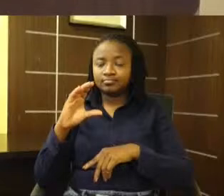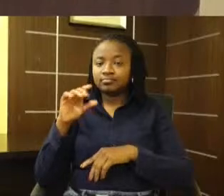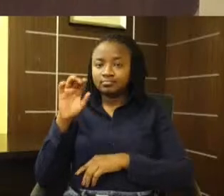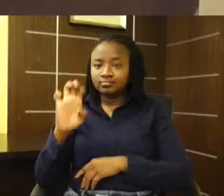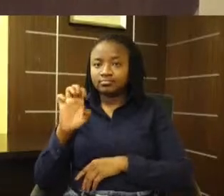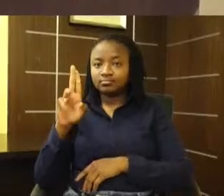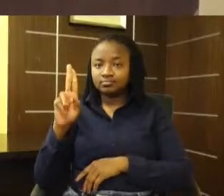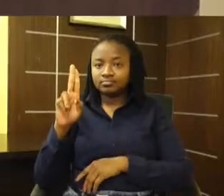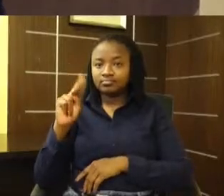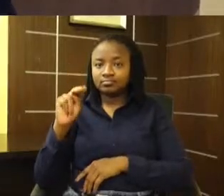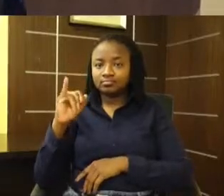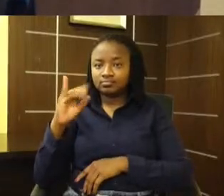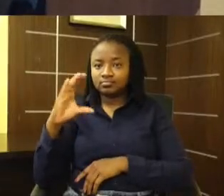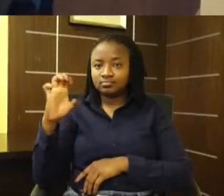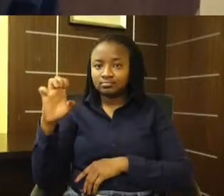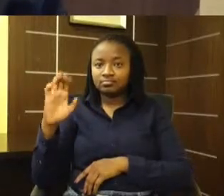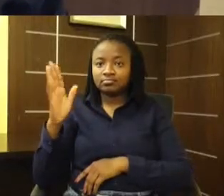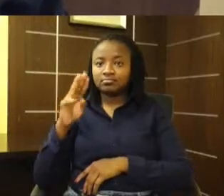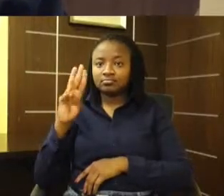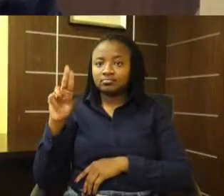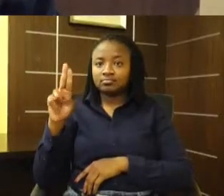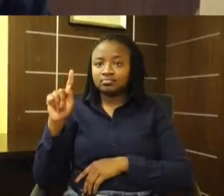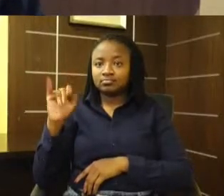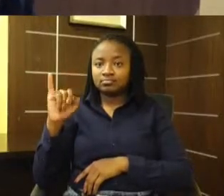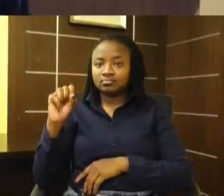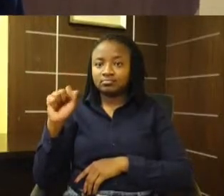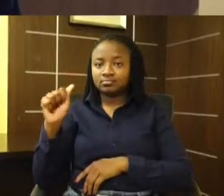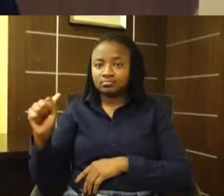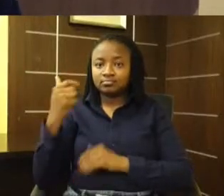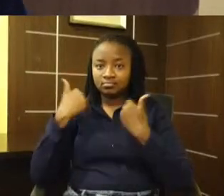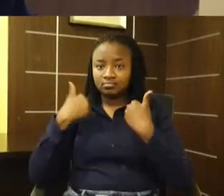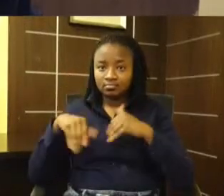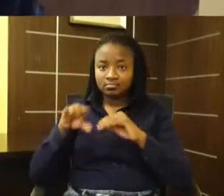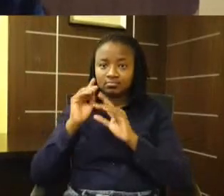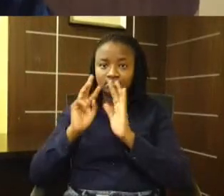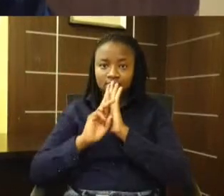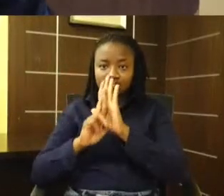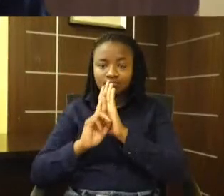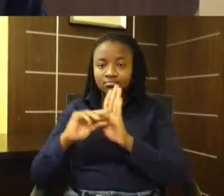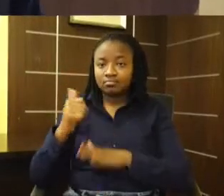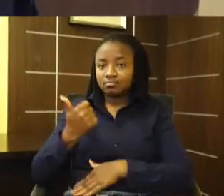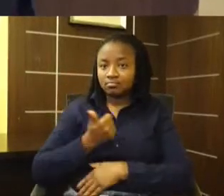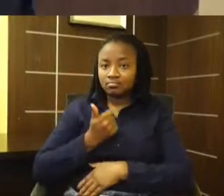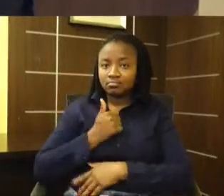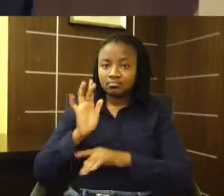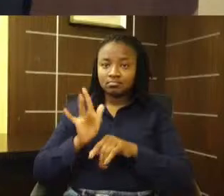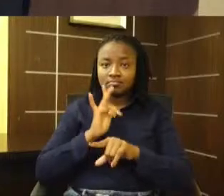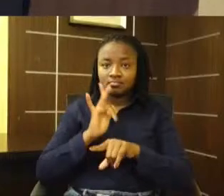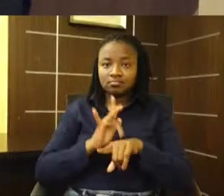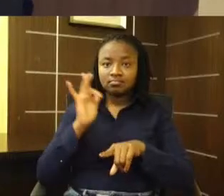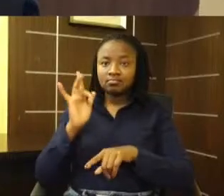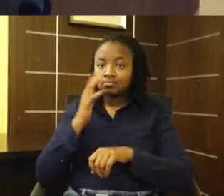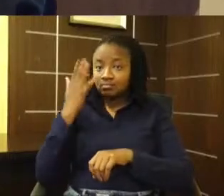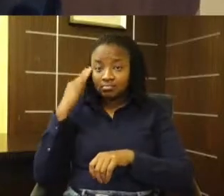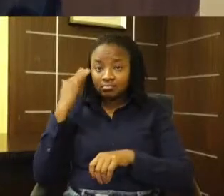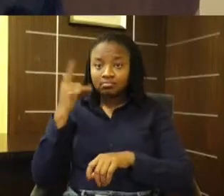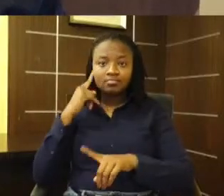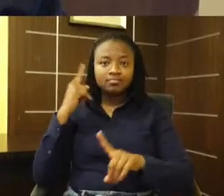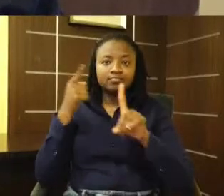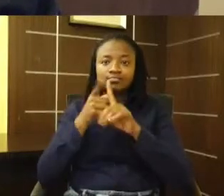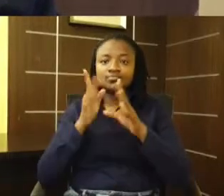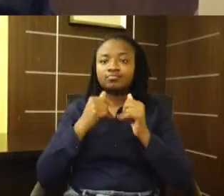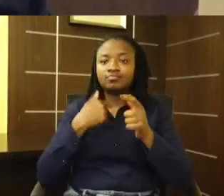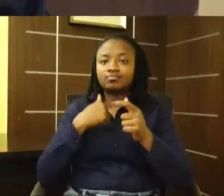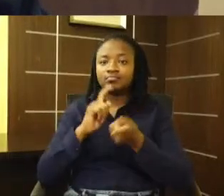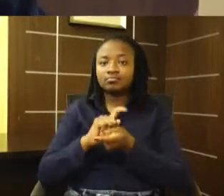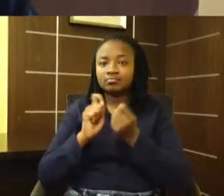and Girl Effect is focused on driving behavior change in relation to sexual